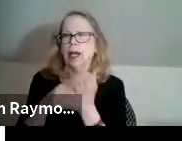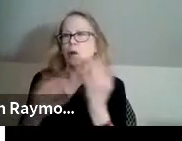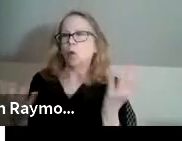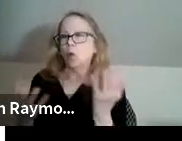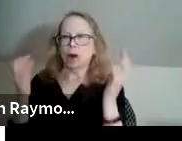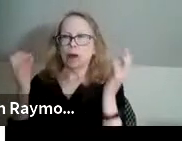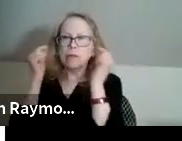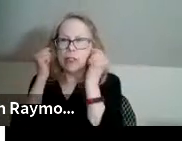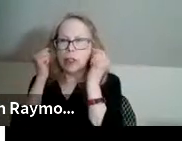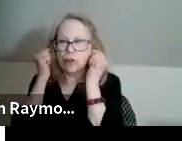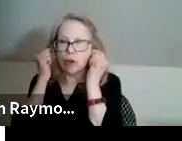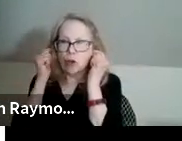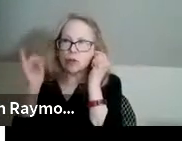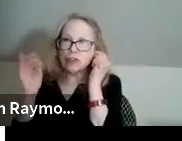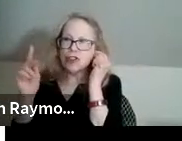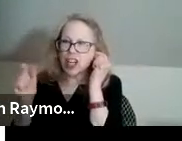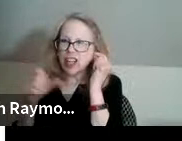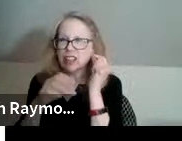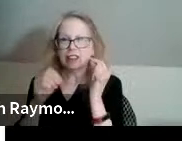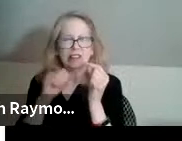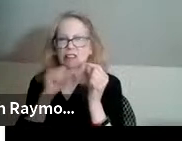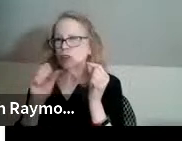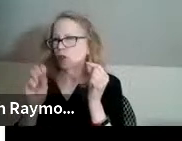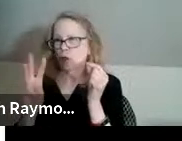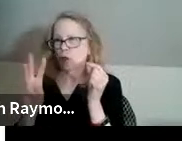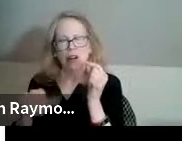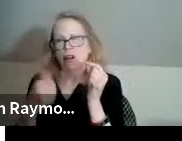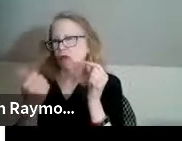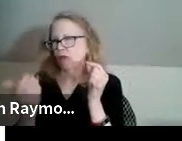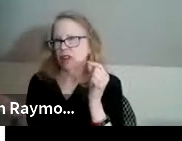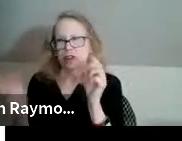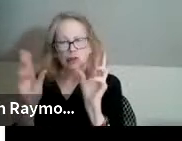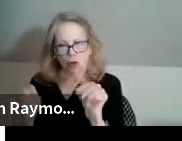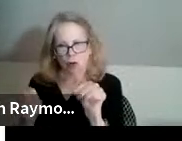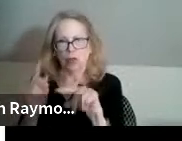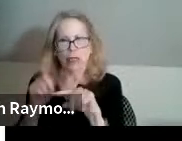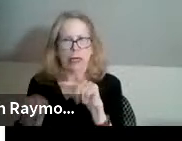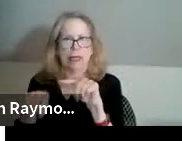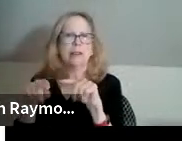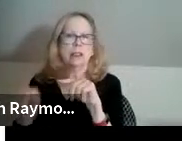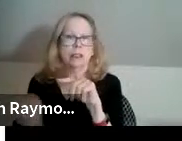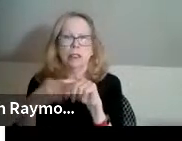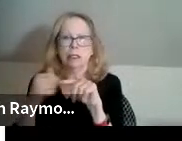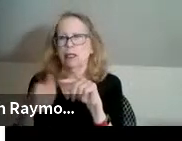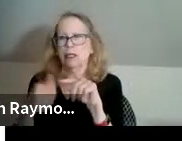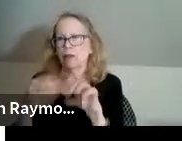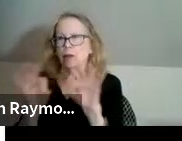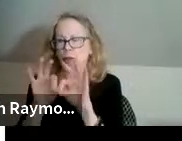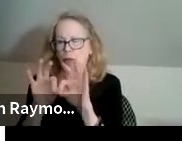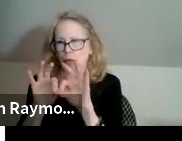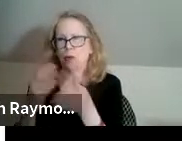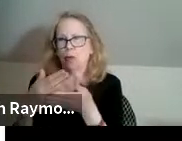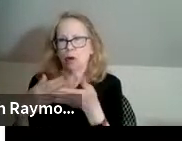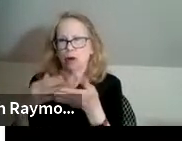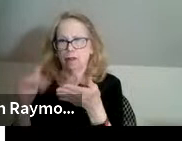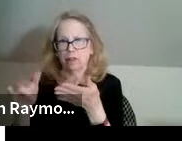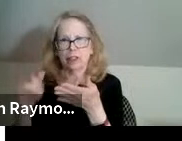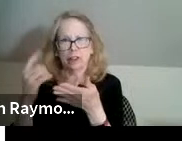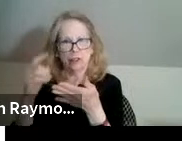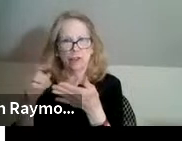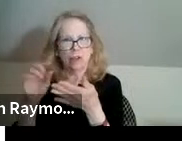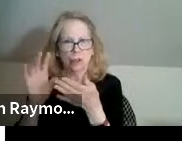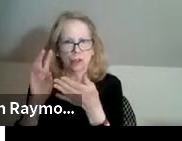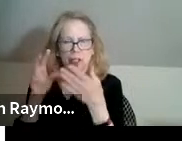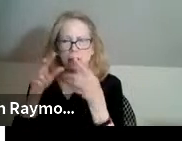jacks, and that's it. You can't add any software or anything else to make it accessible. Another important provisions are 407,